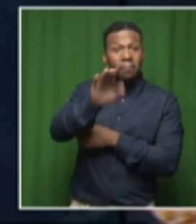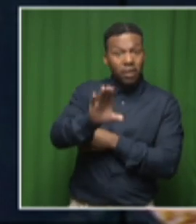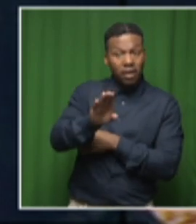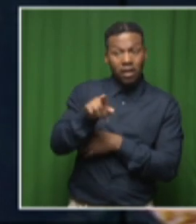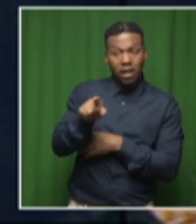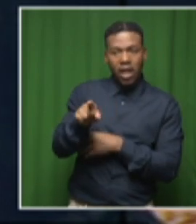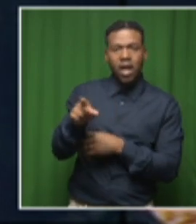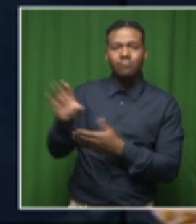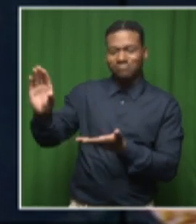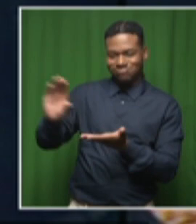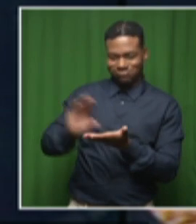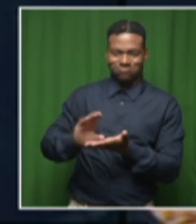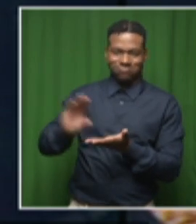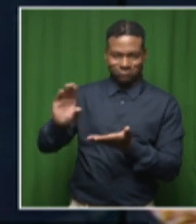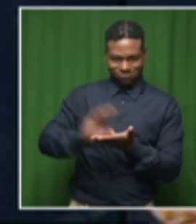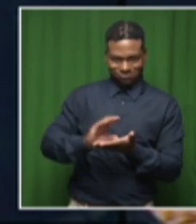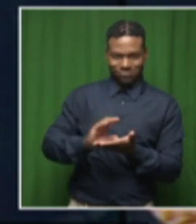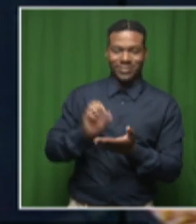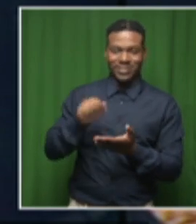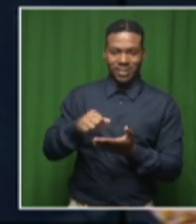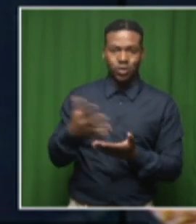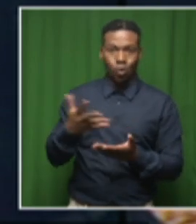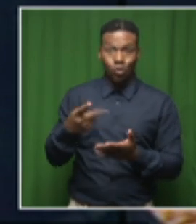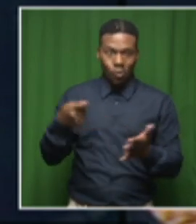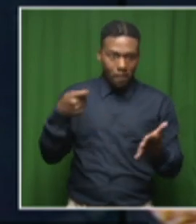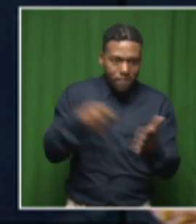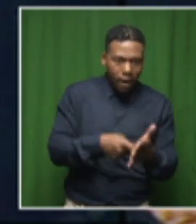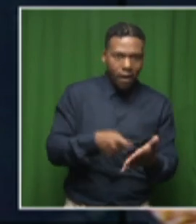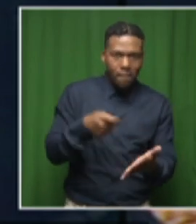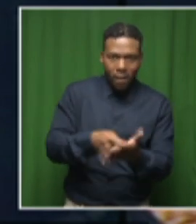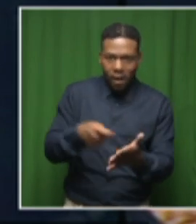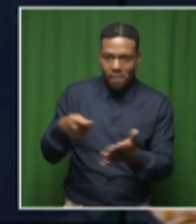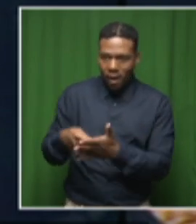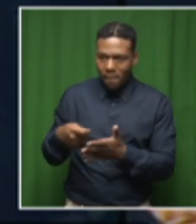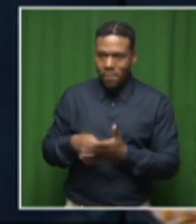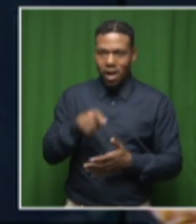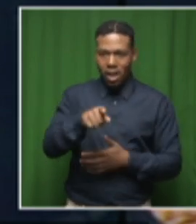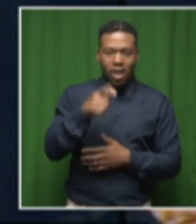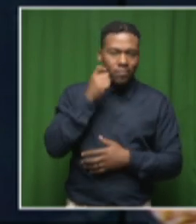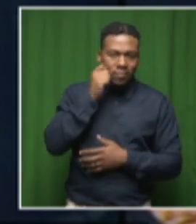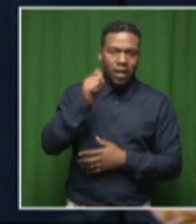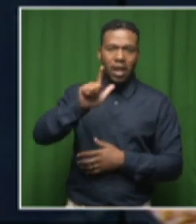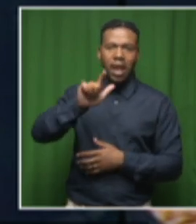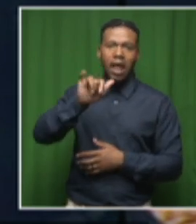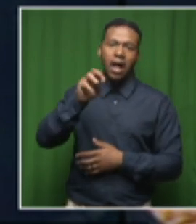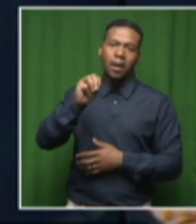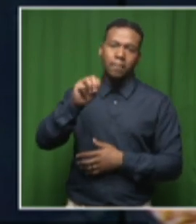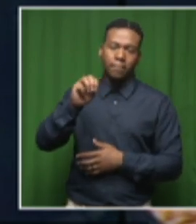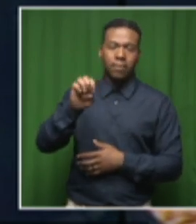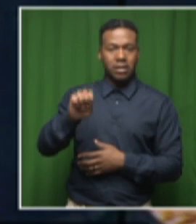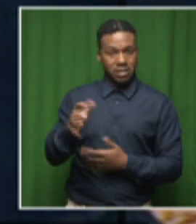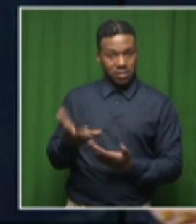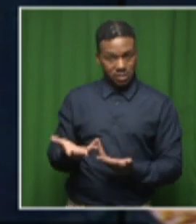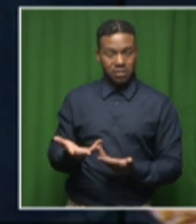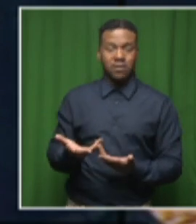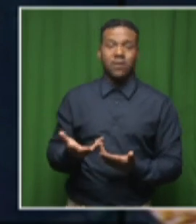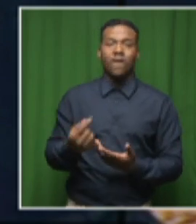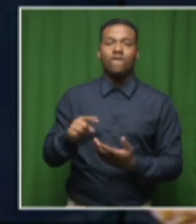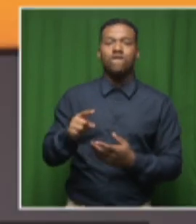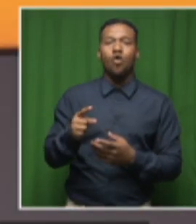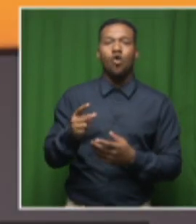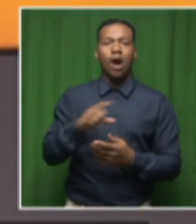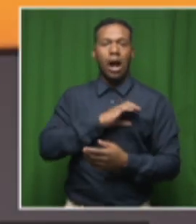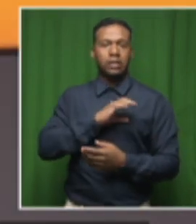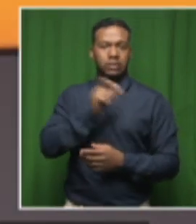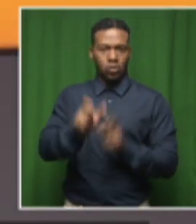in the investment as well as being a buyer of these very limes that they're producing for our customers in the trade. Okay,